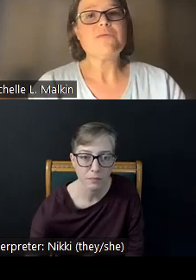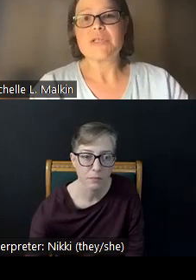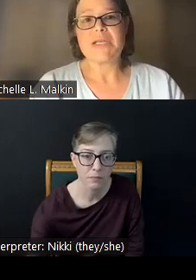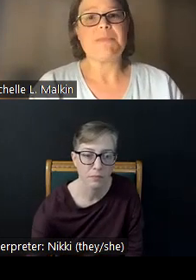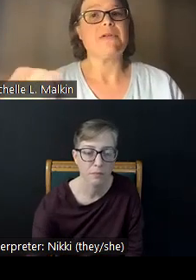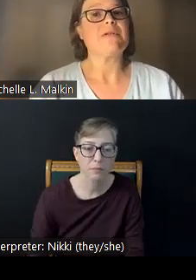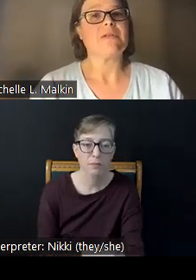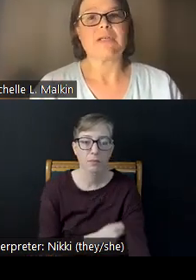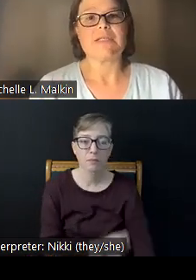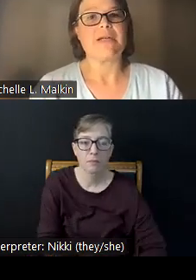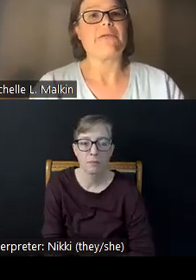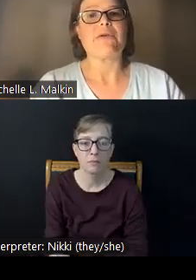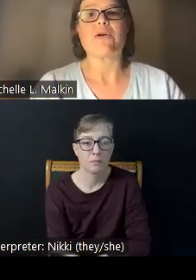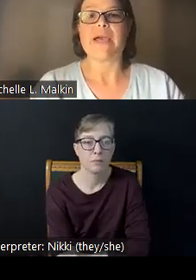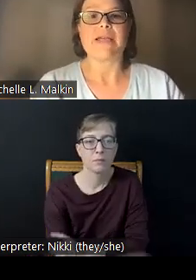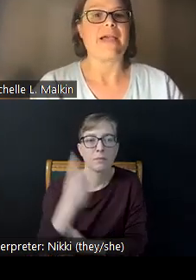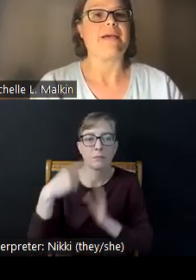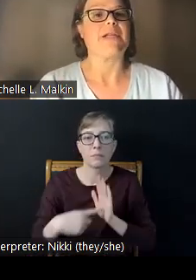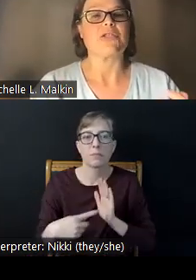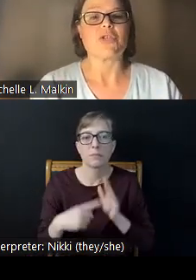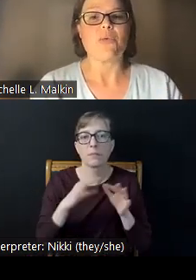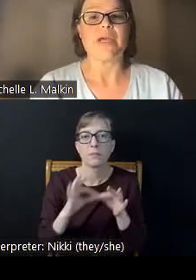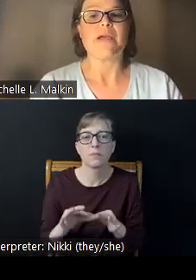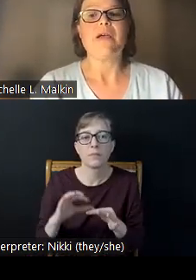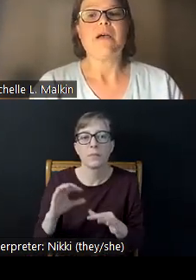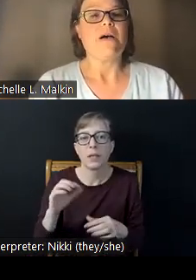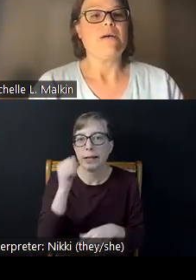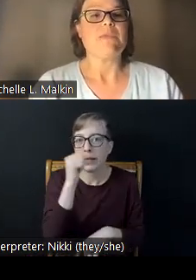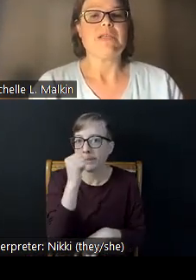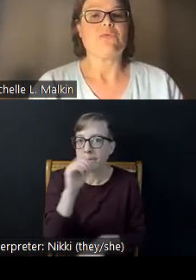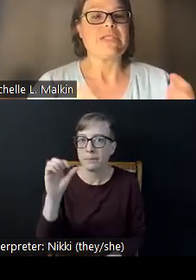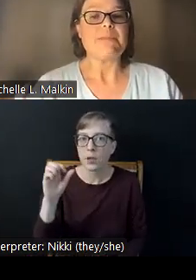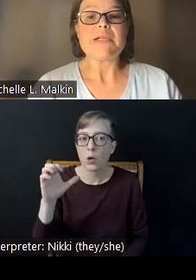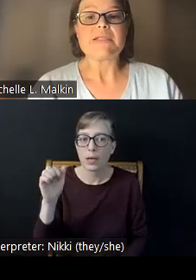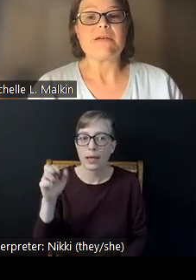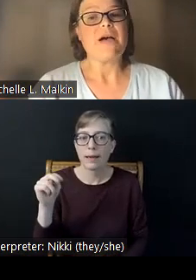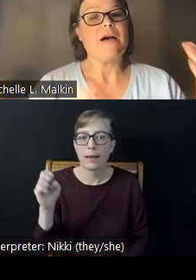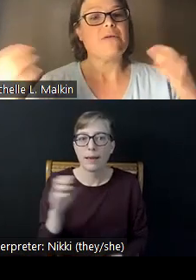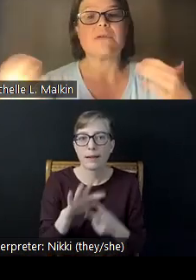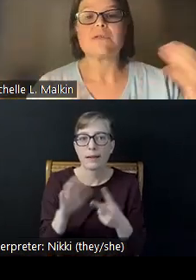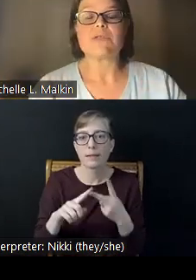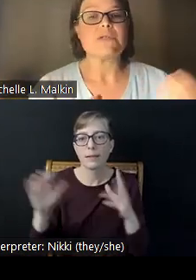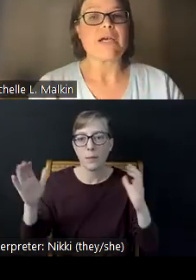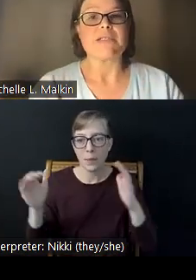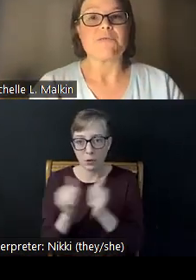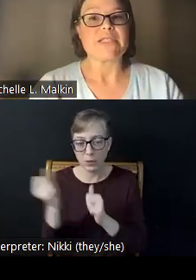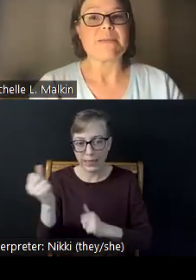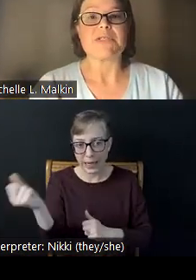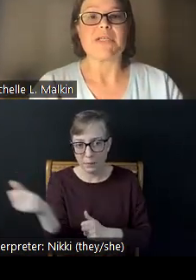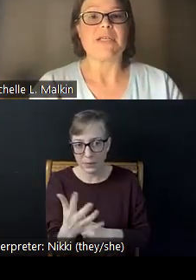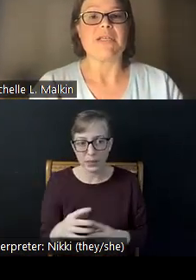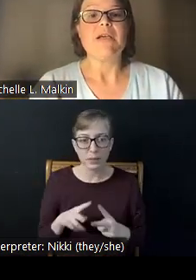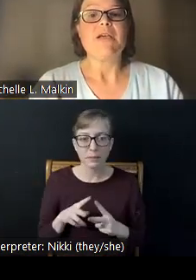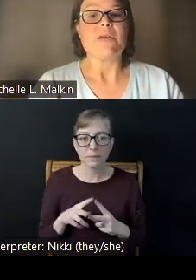so, for example, the study around cocaine and gambling showing the resemblance of how certain kinds of